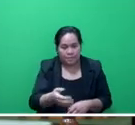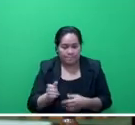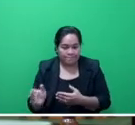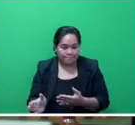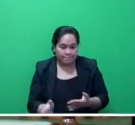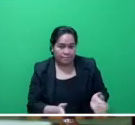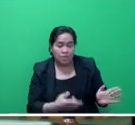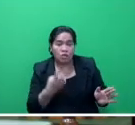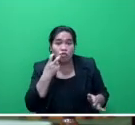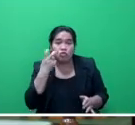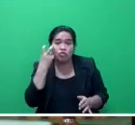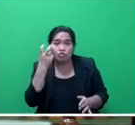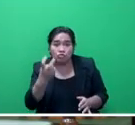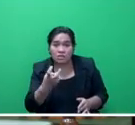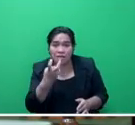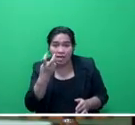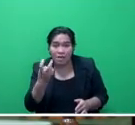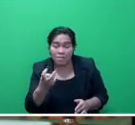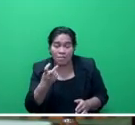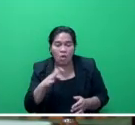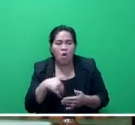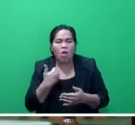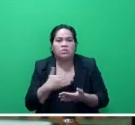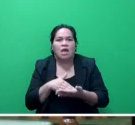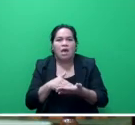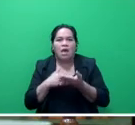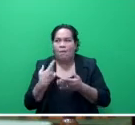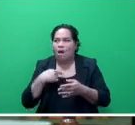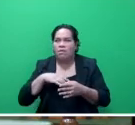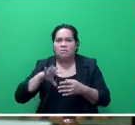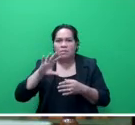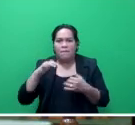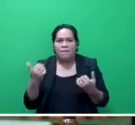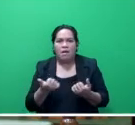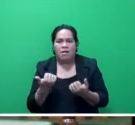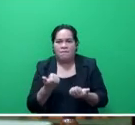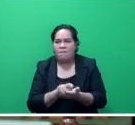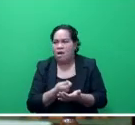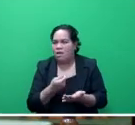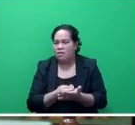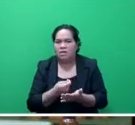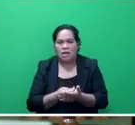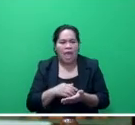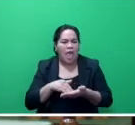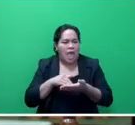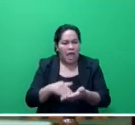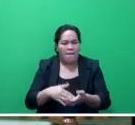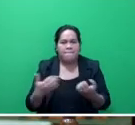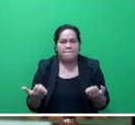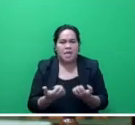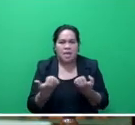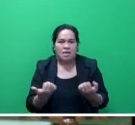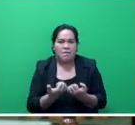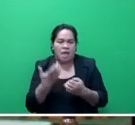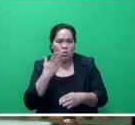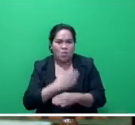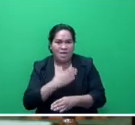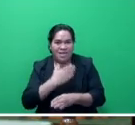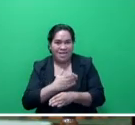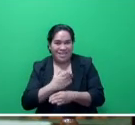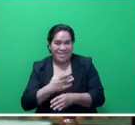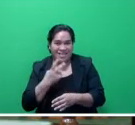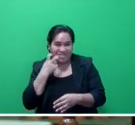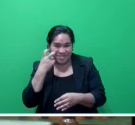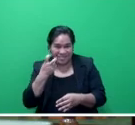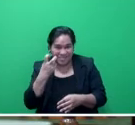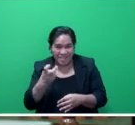$2 billion in foreign exchange every year, providing thousands of jobs and income-generating opportunities, and endearing people around the world